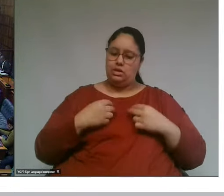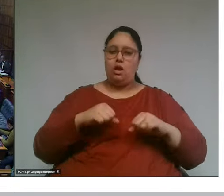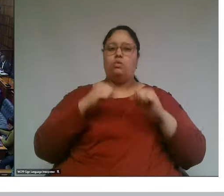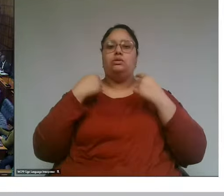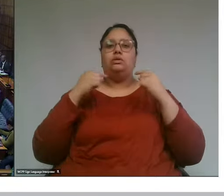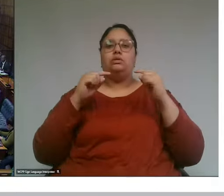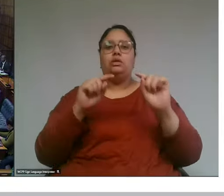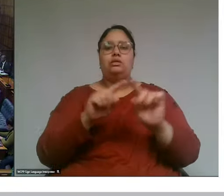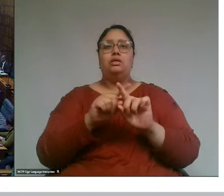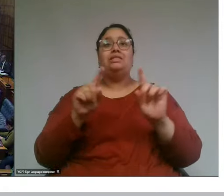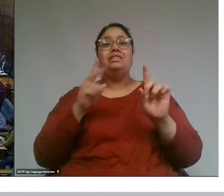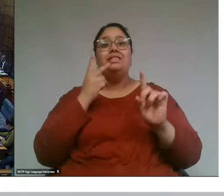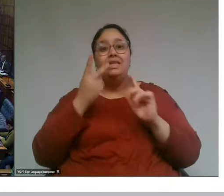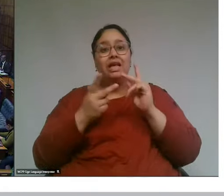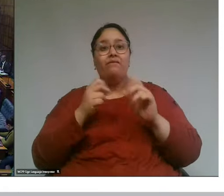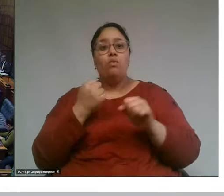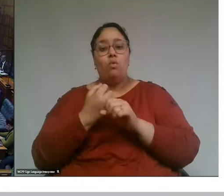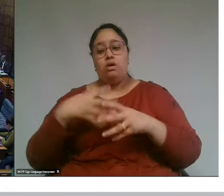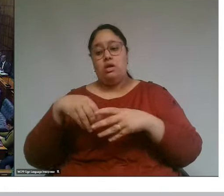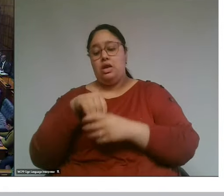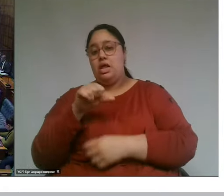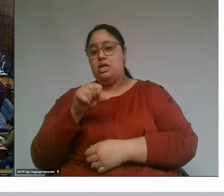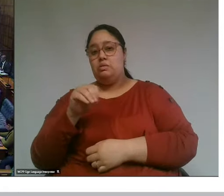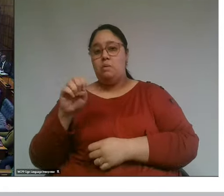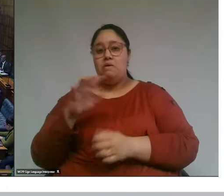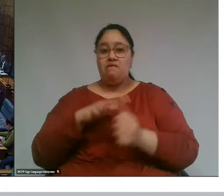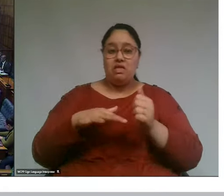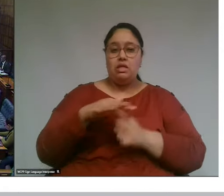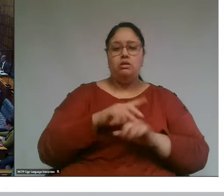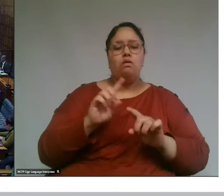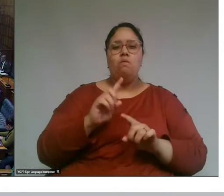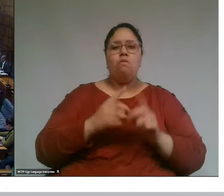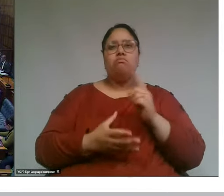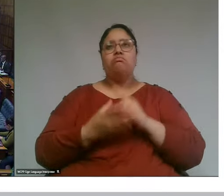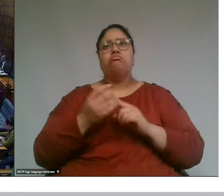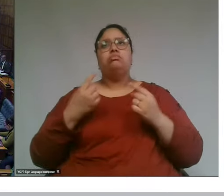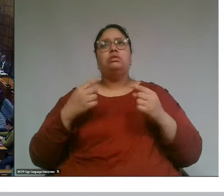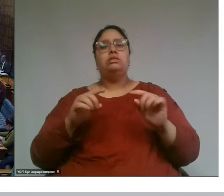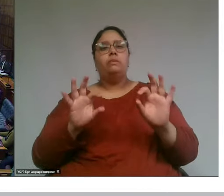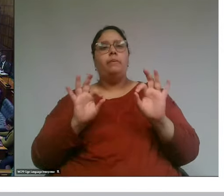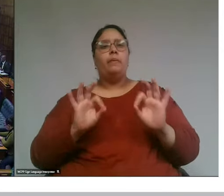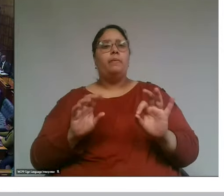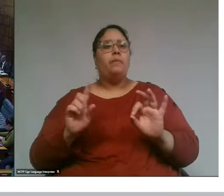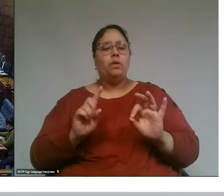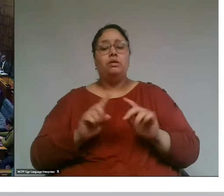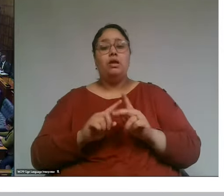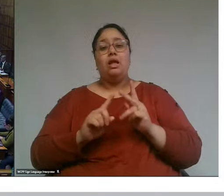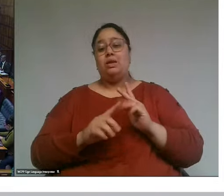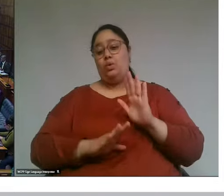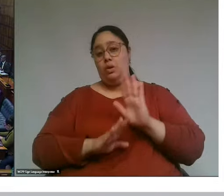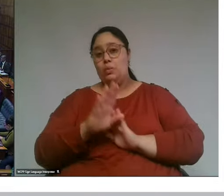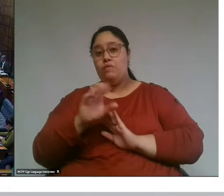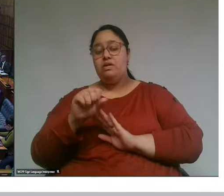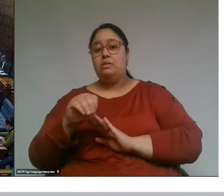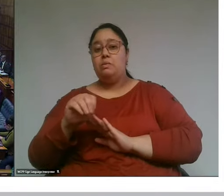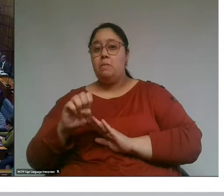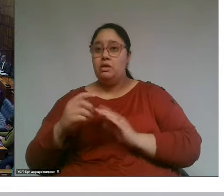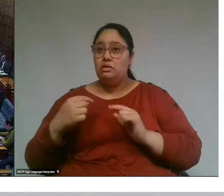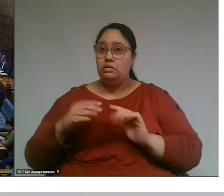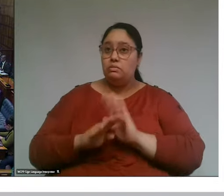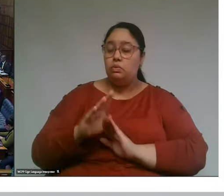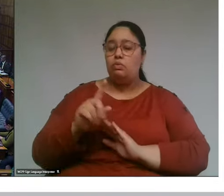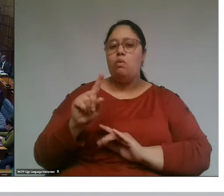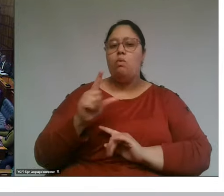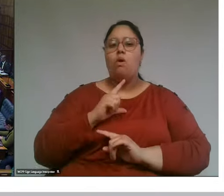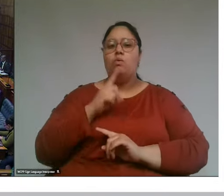also especially if we working in the smme field to what extent are we successful and and are we increasing smm if we're going to say that smmes are